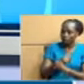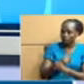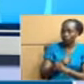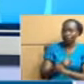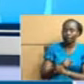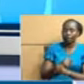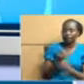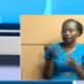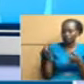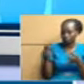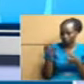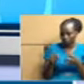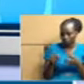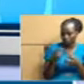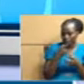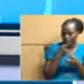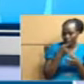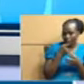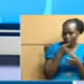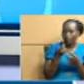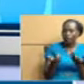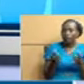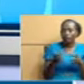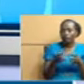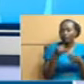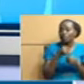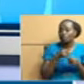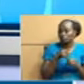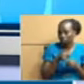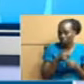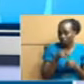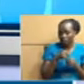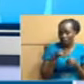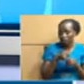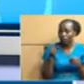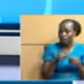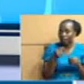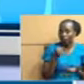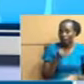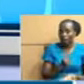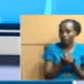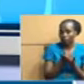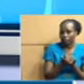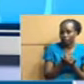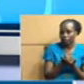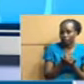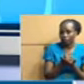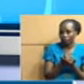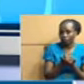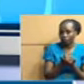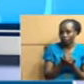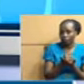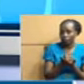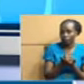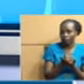of interventions. It is a comprehensive set of interventions that seeks to provide,